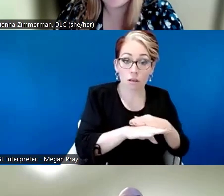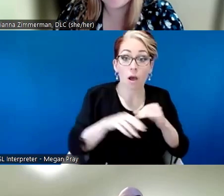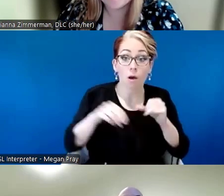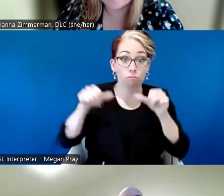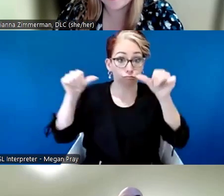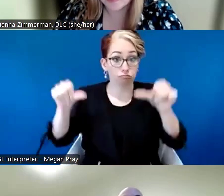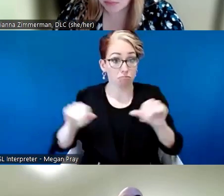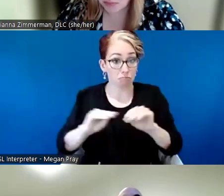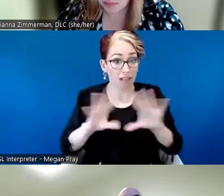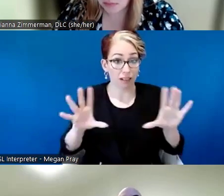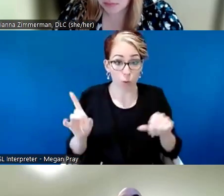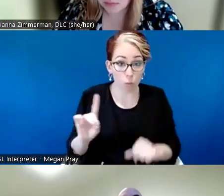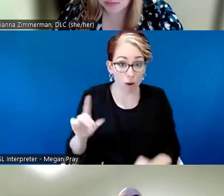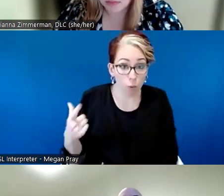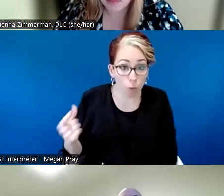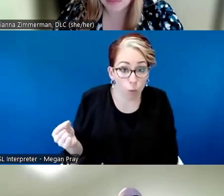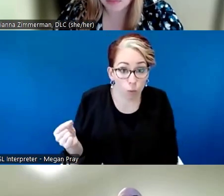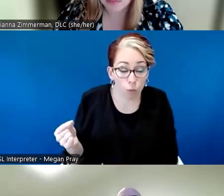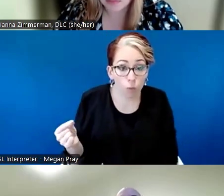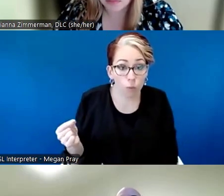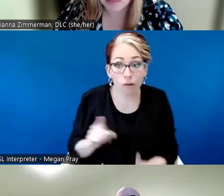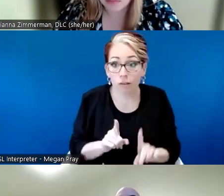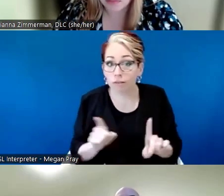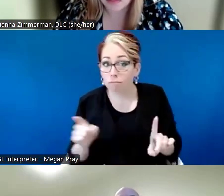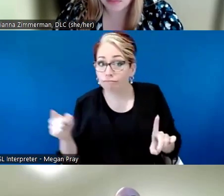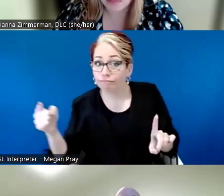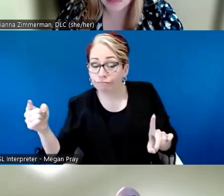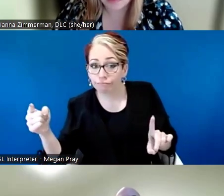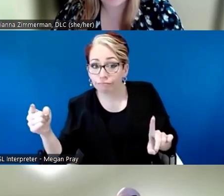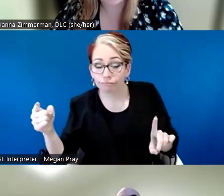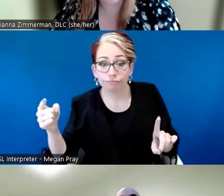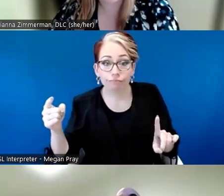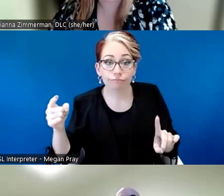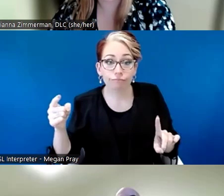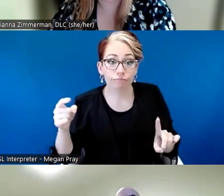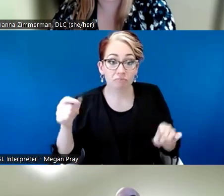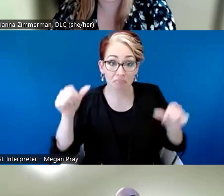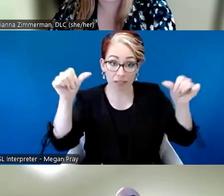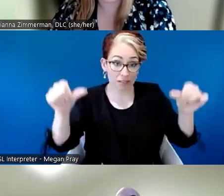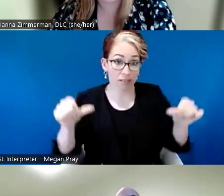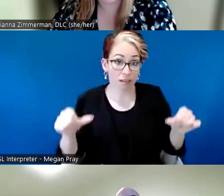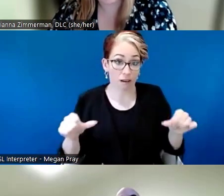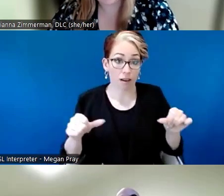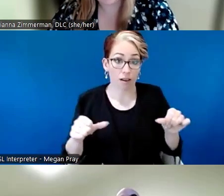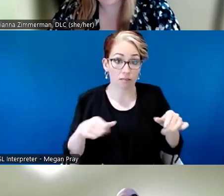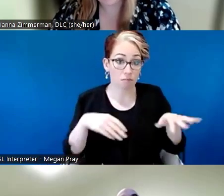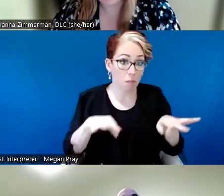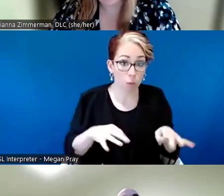it clear where a person who needs to use the accessible entrance should go?